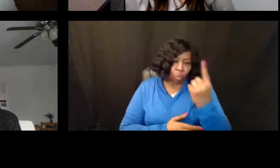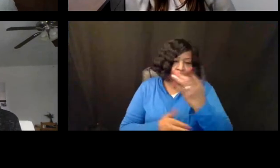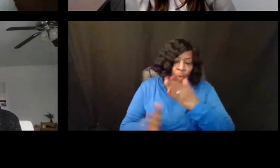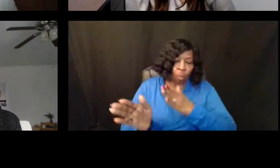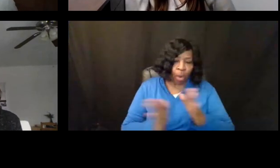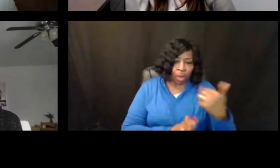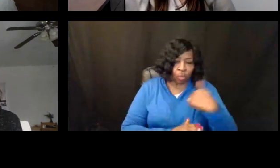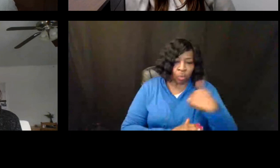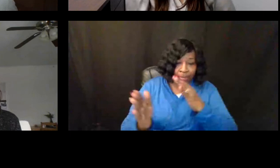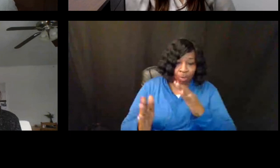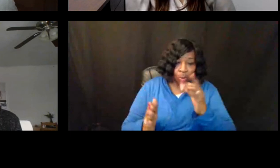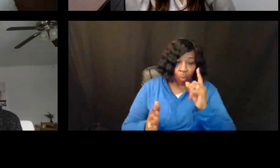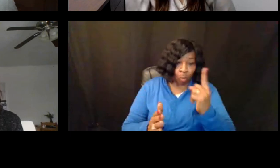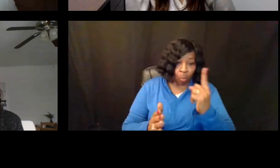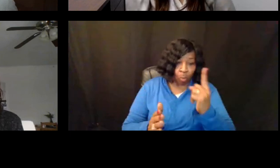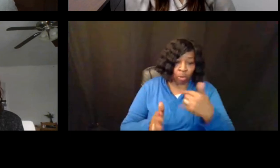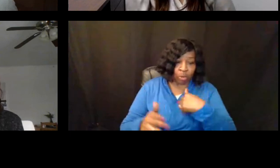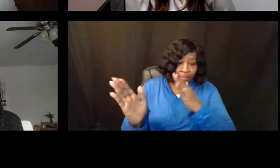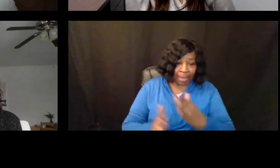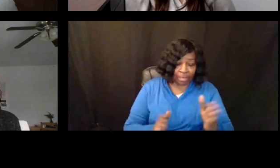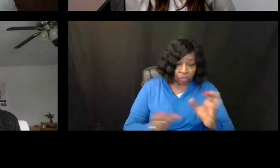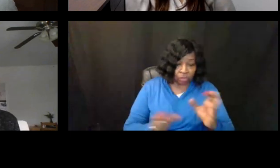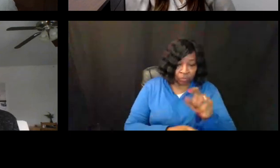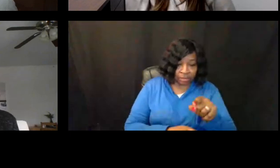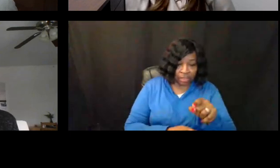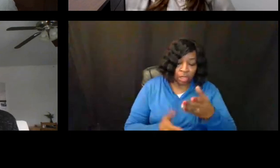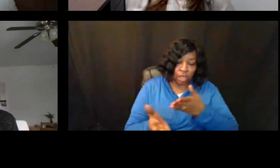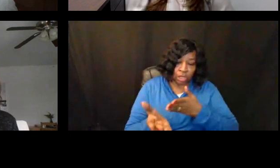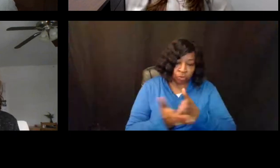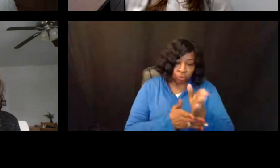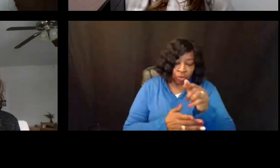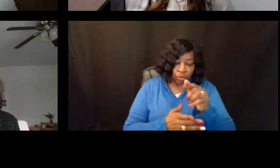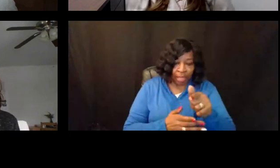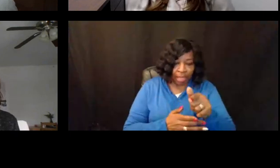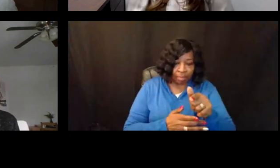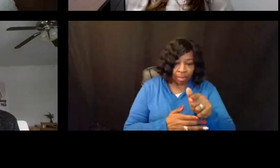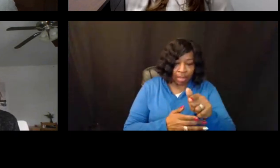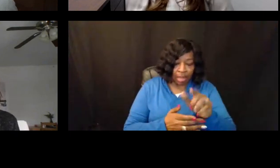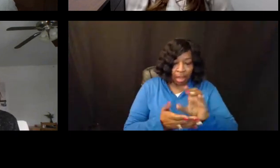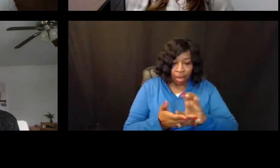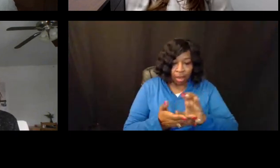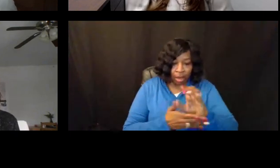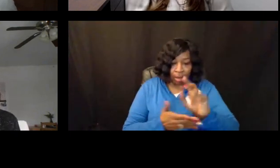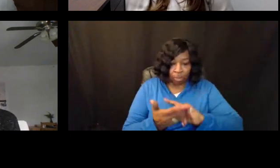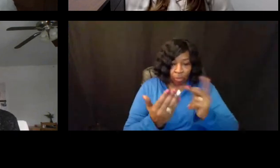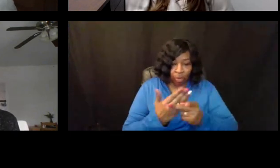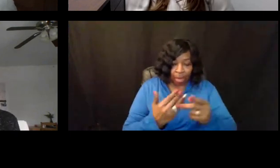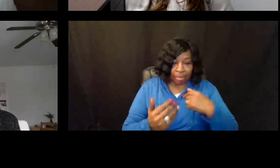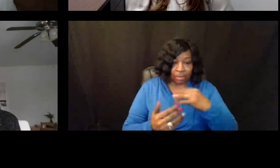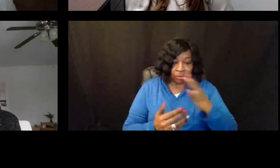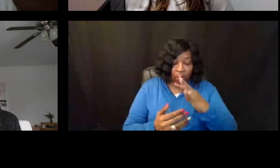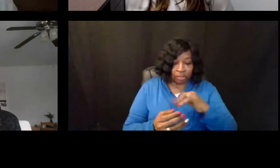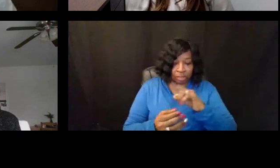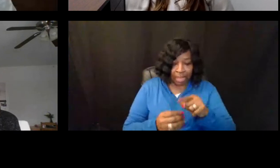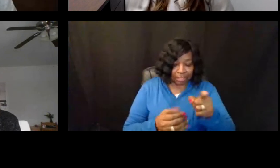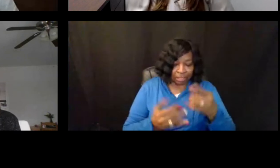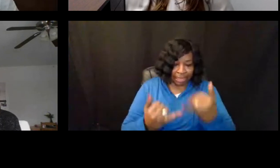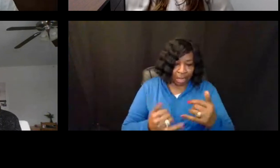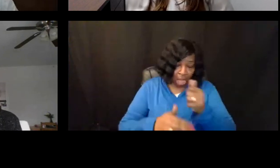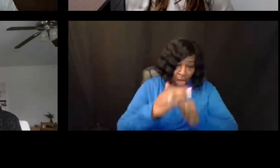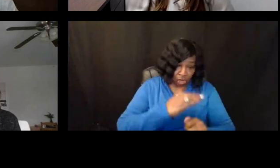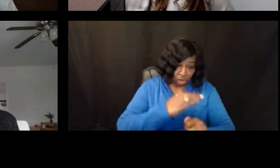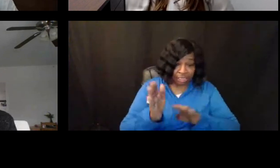do this is through that capacity building grant program I discussed that will be led by the Bureau of Economic Development. And that's really to